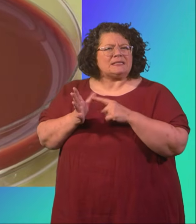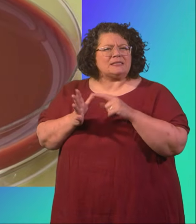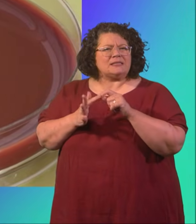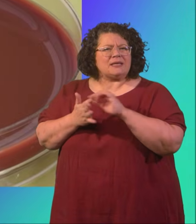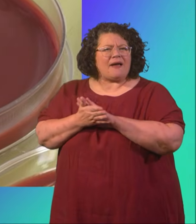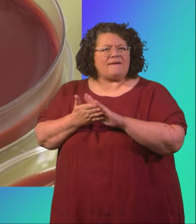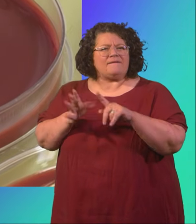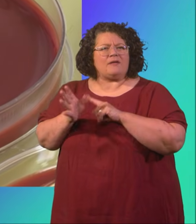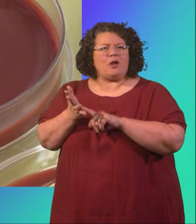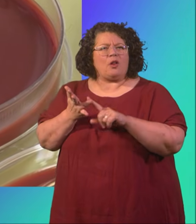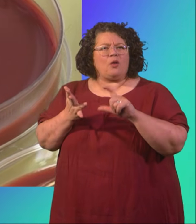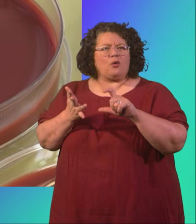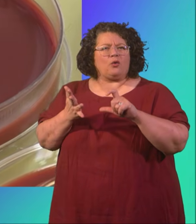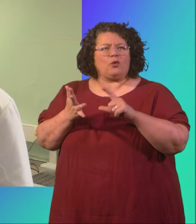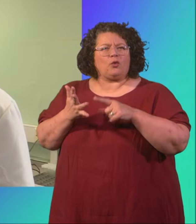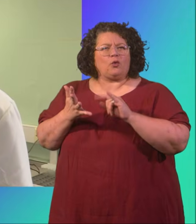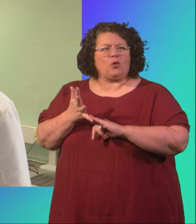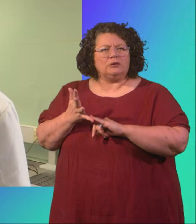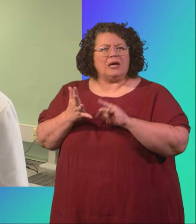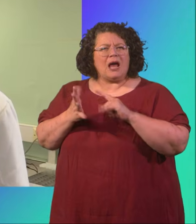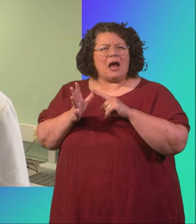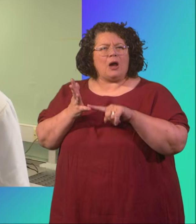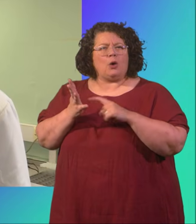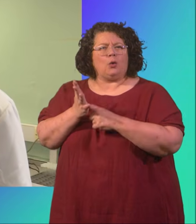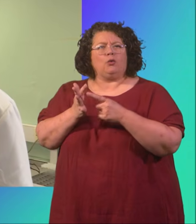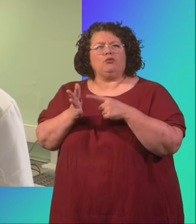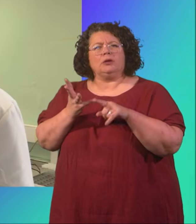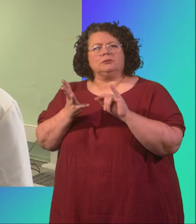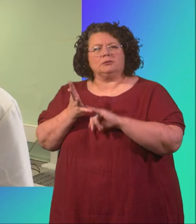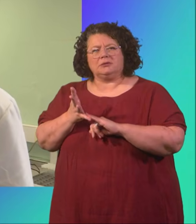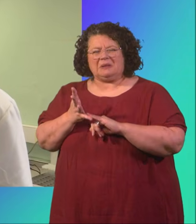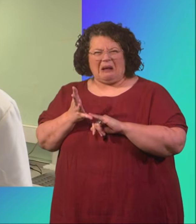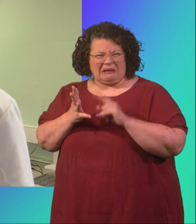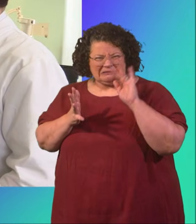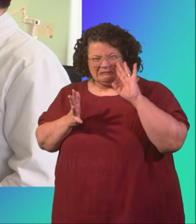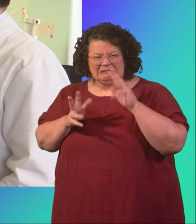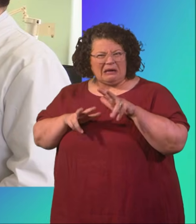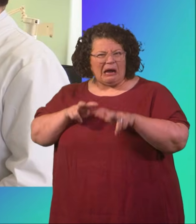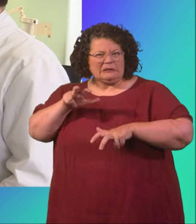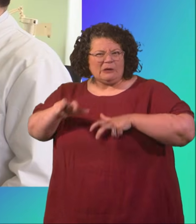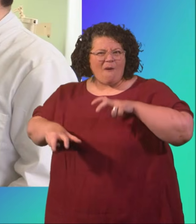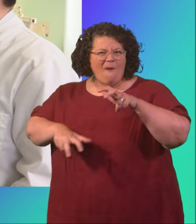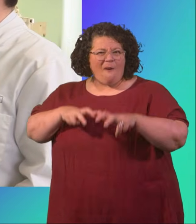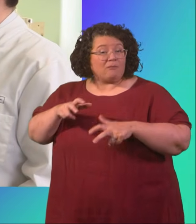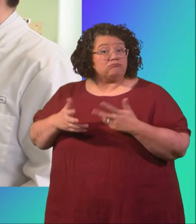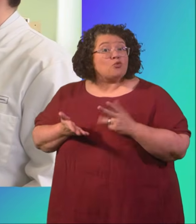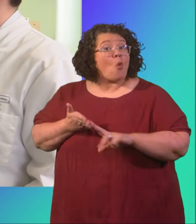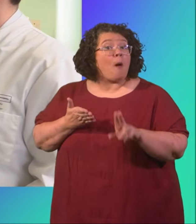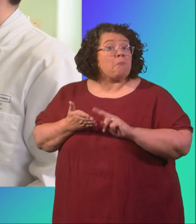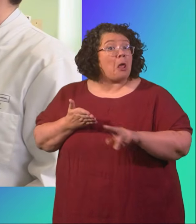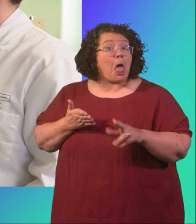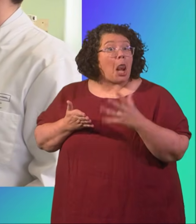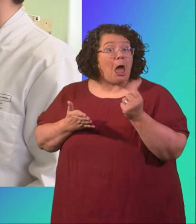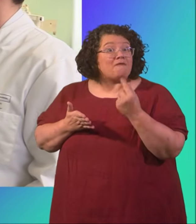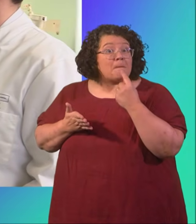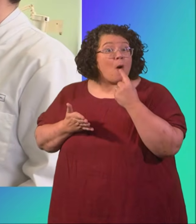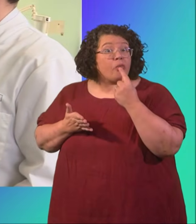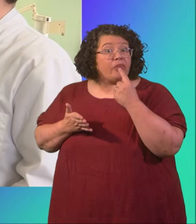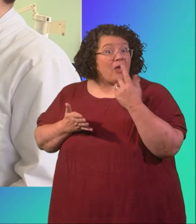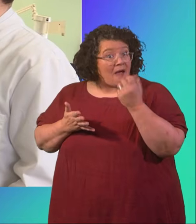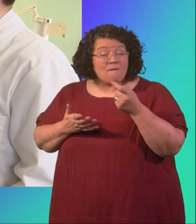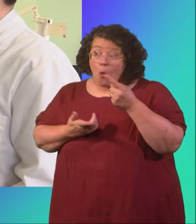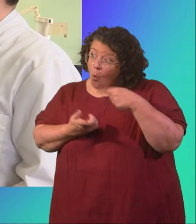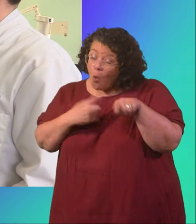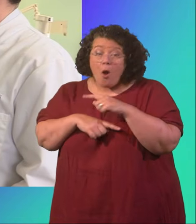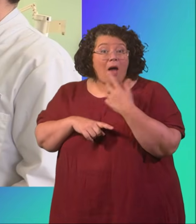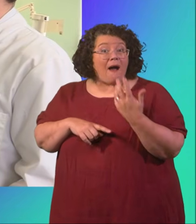dinosaur. It's completely normal to have these bugs in your mouth, so all of us have them. We could have got a kiss from everyone in Liverpool and they all